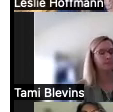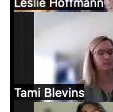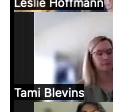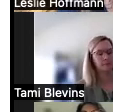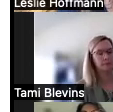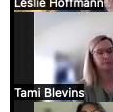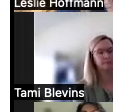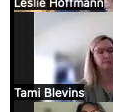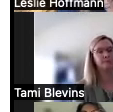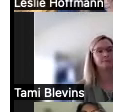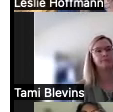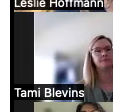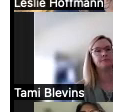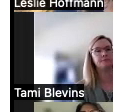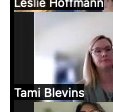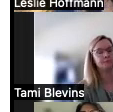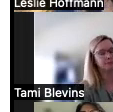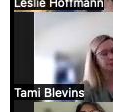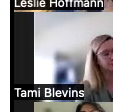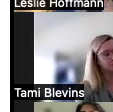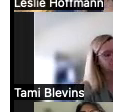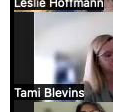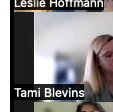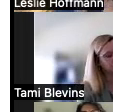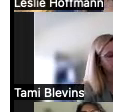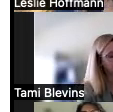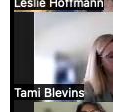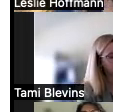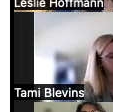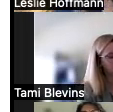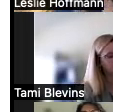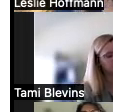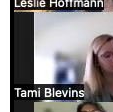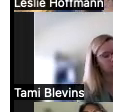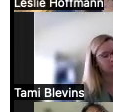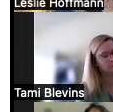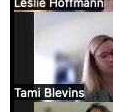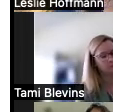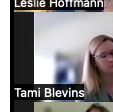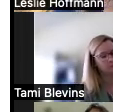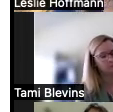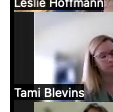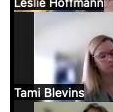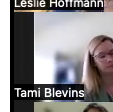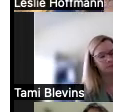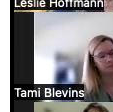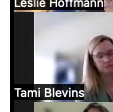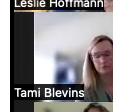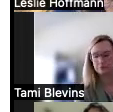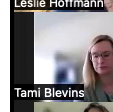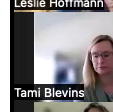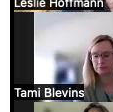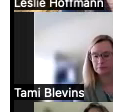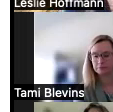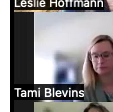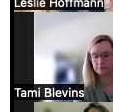strength, youth and teen mental health first aid, etc. The CMHCs provide clinical